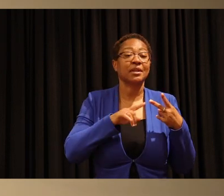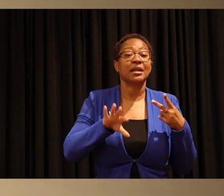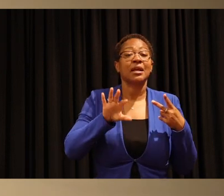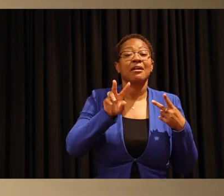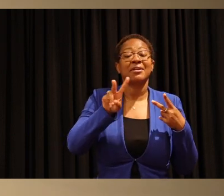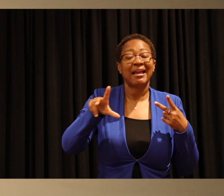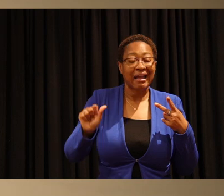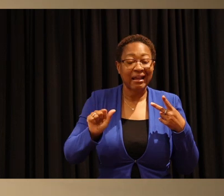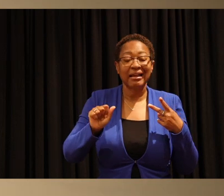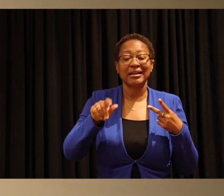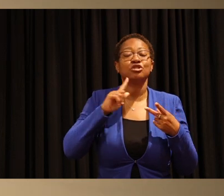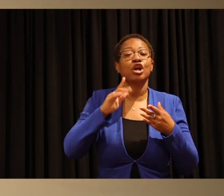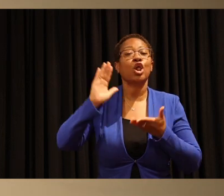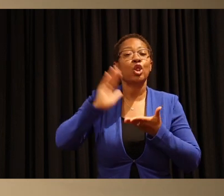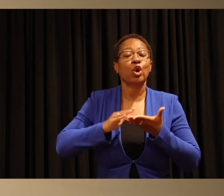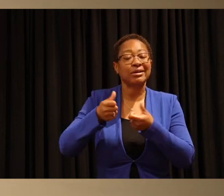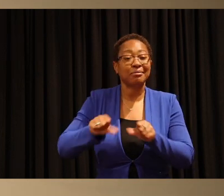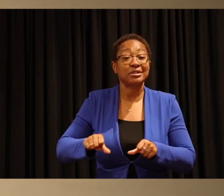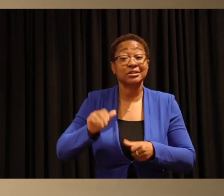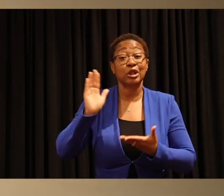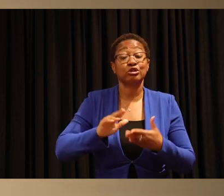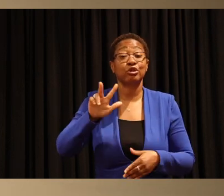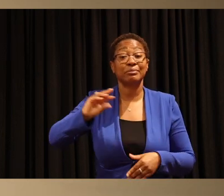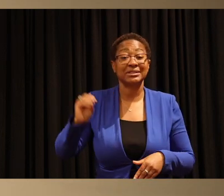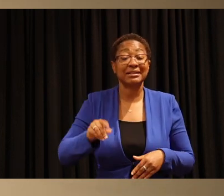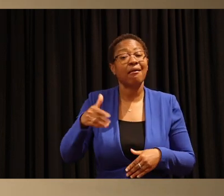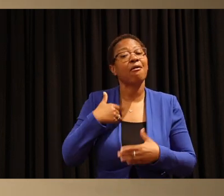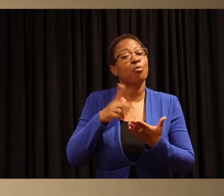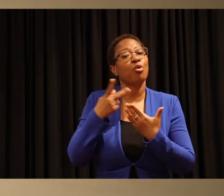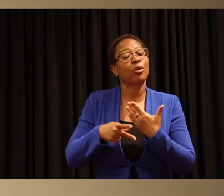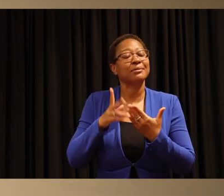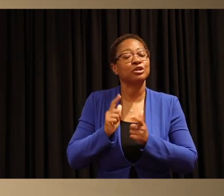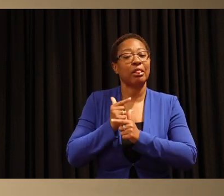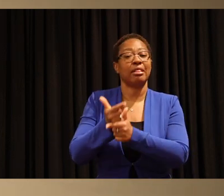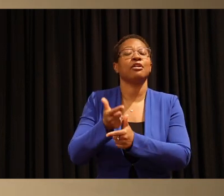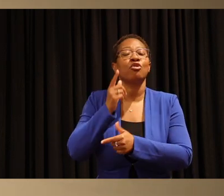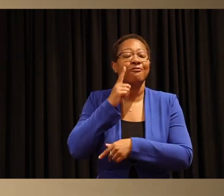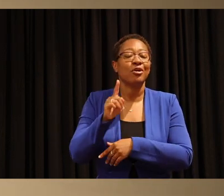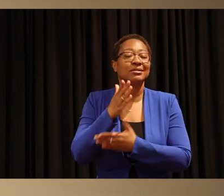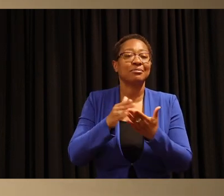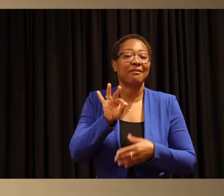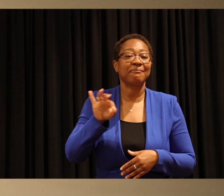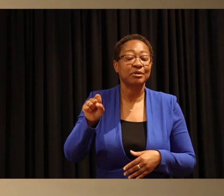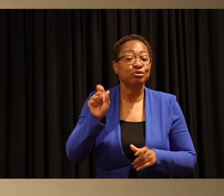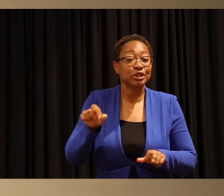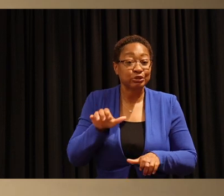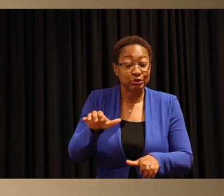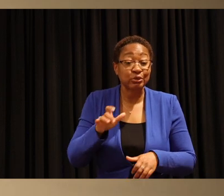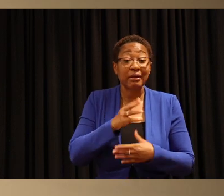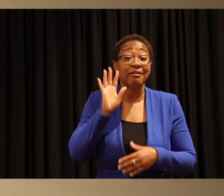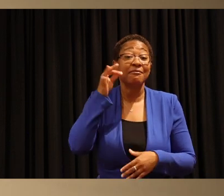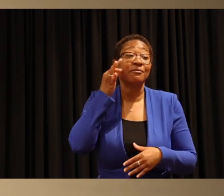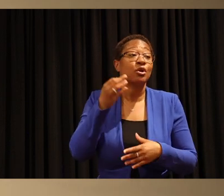lower down payments, could be as low as 3%, and they've got programs to lend you money for some of the fees and other things that you can do. In the